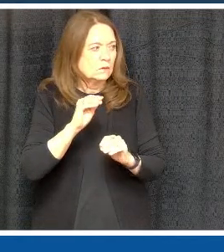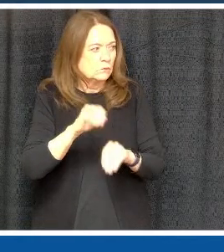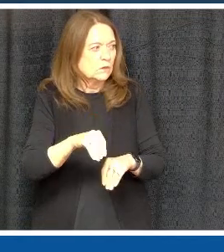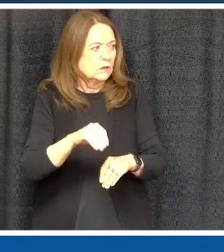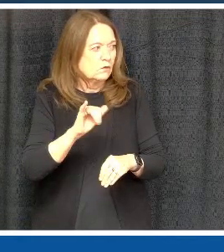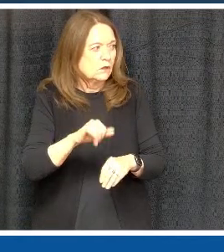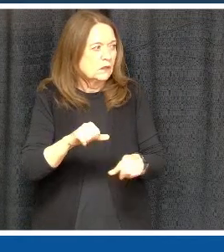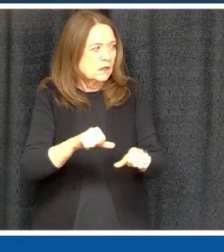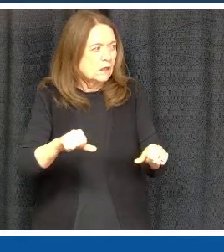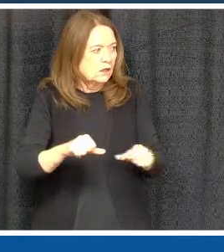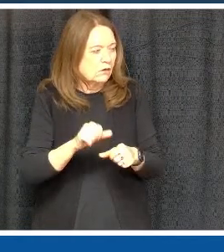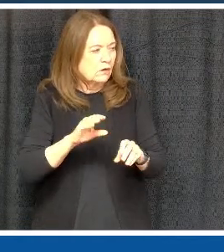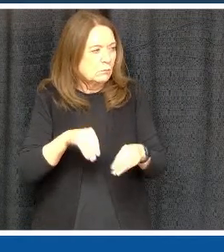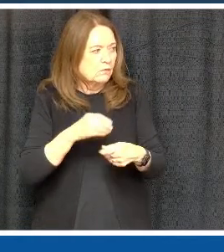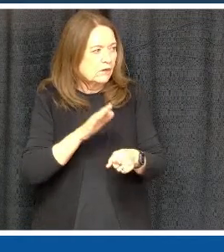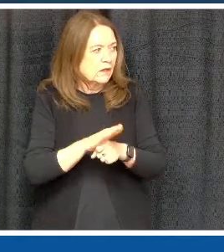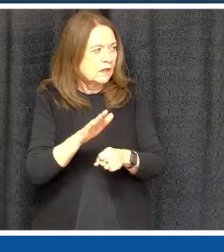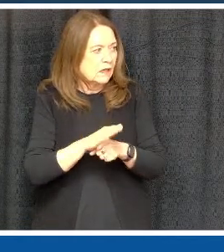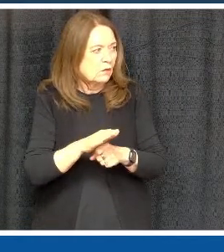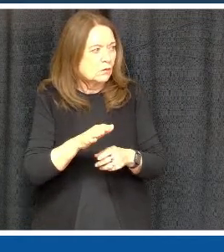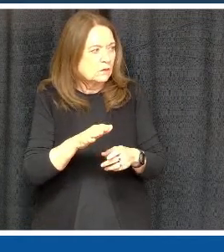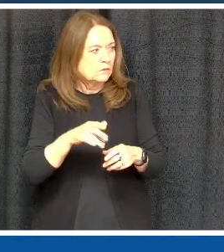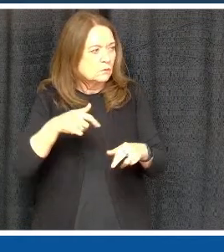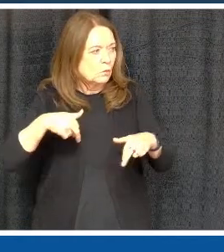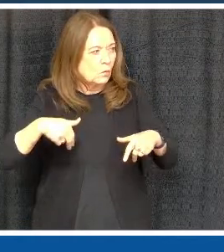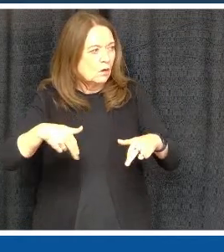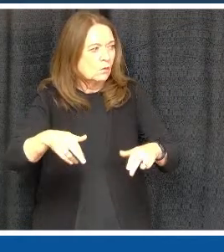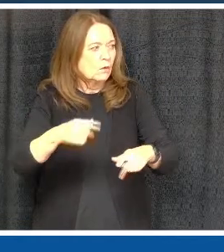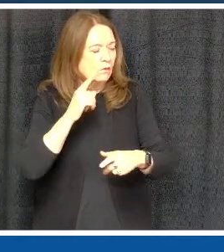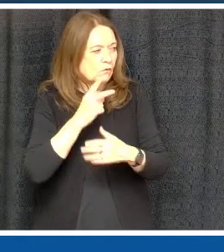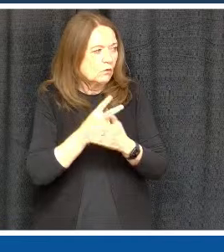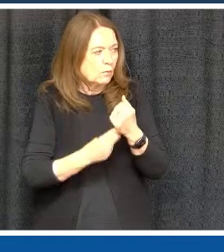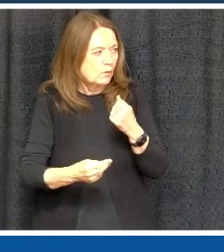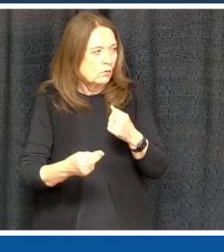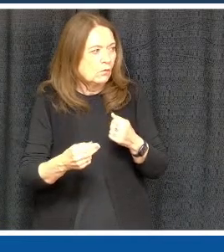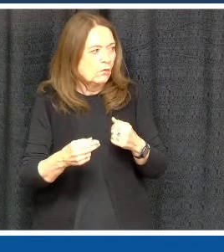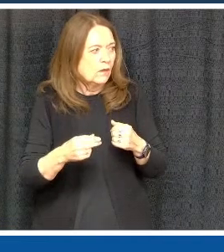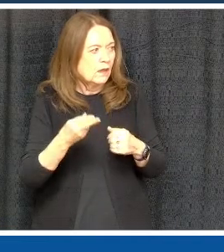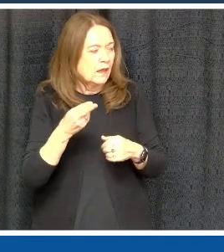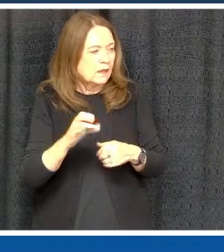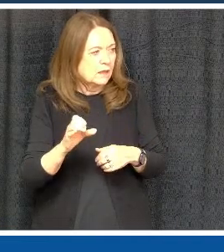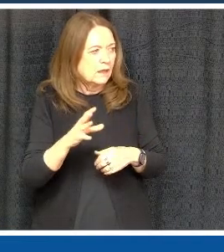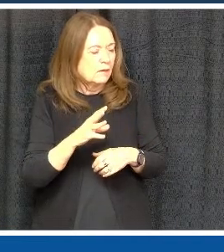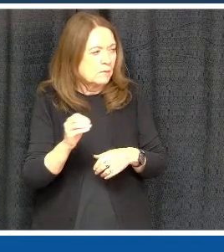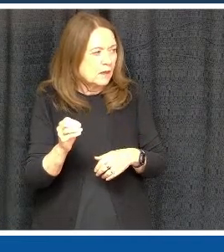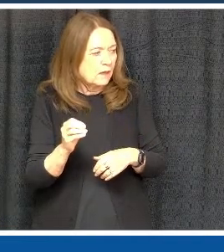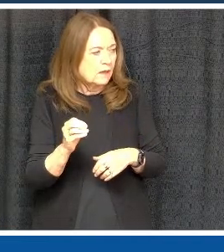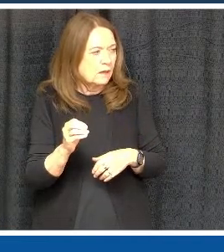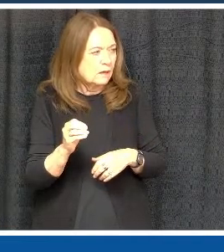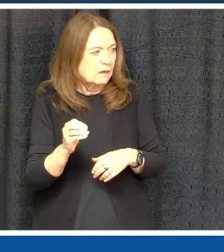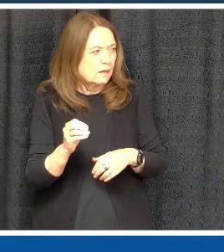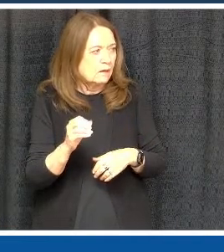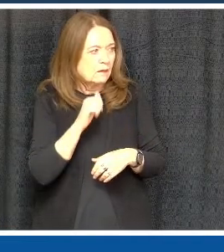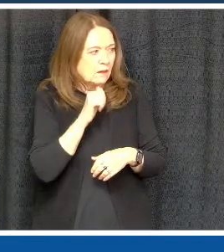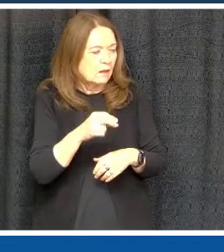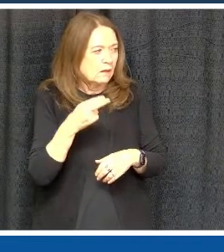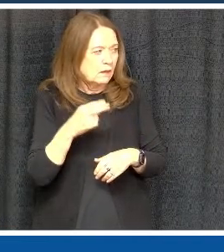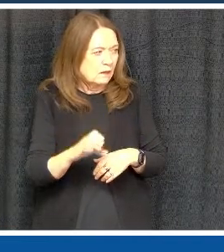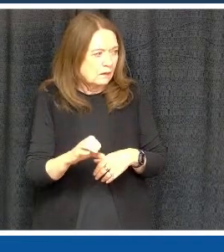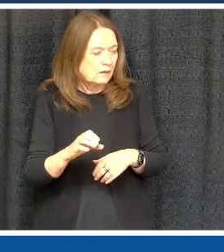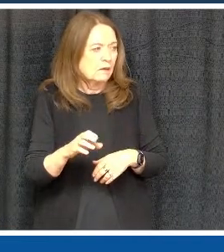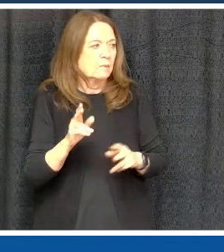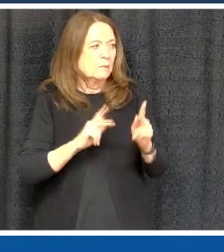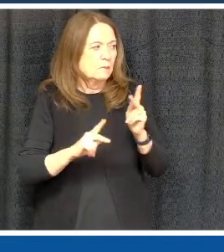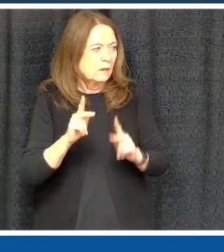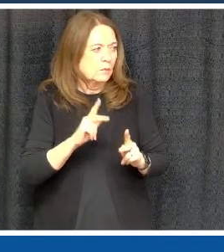and provide adequate walkway for both handicapped and non-handicapped personnel